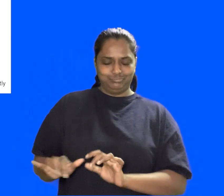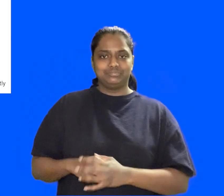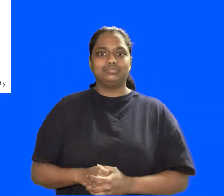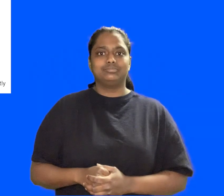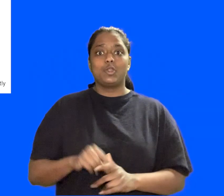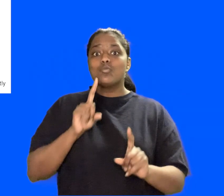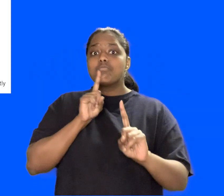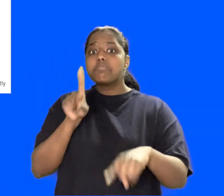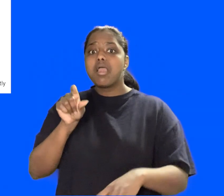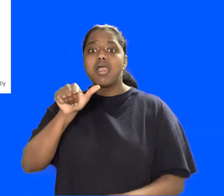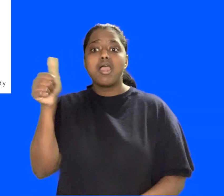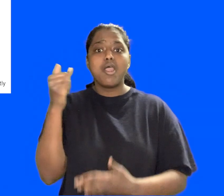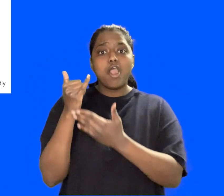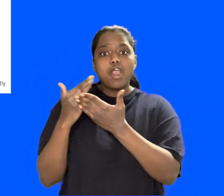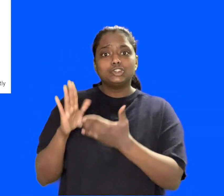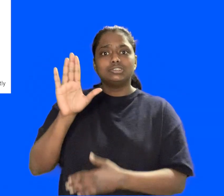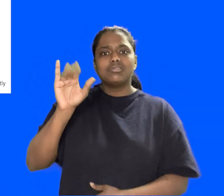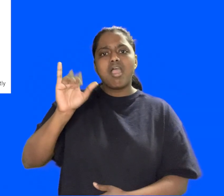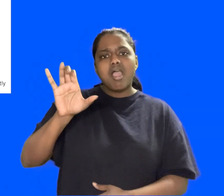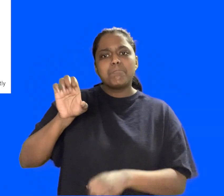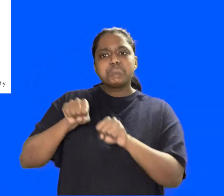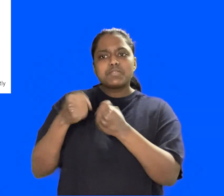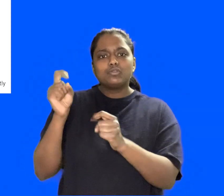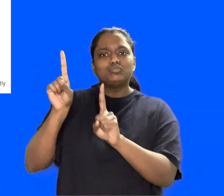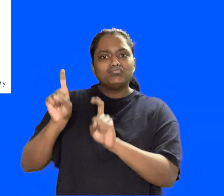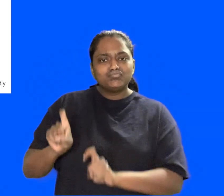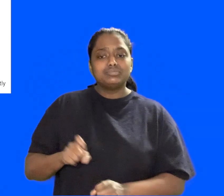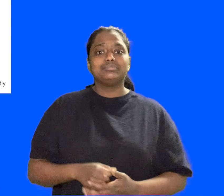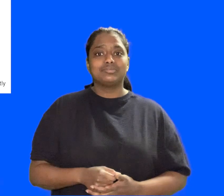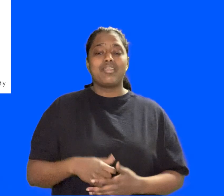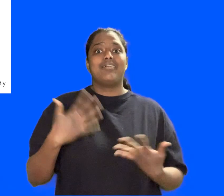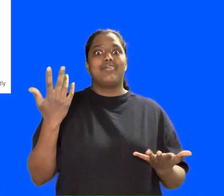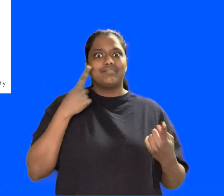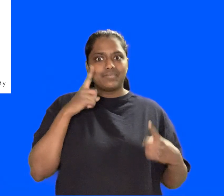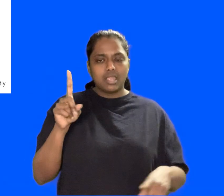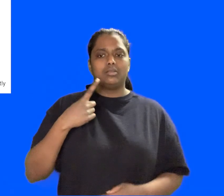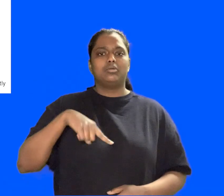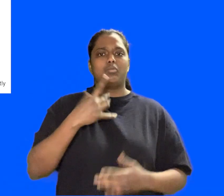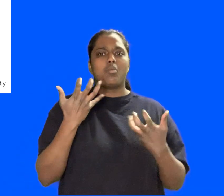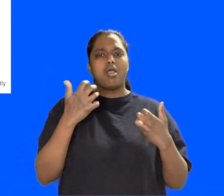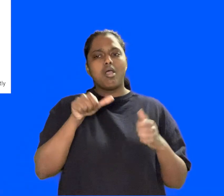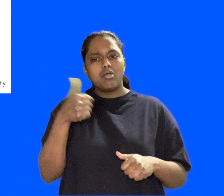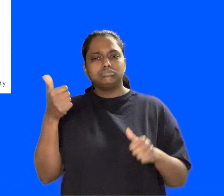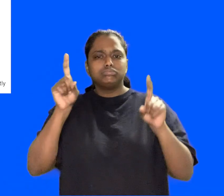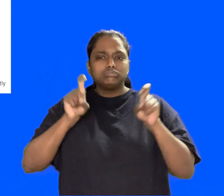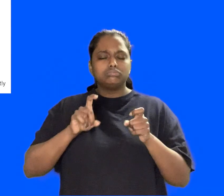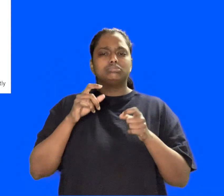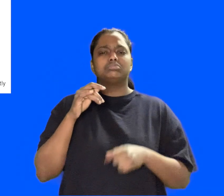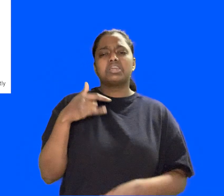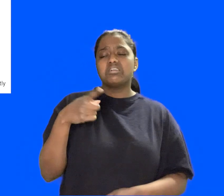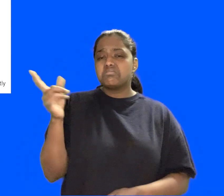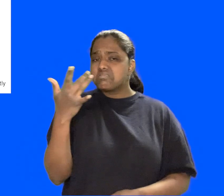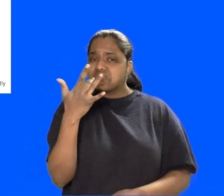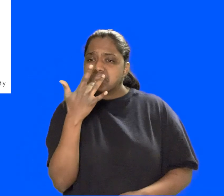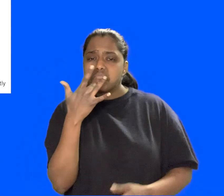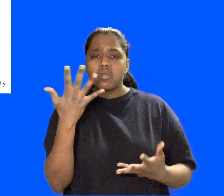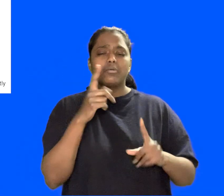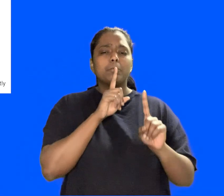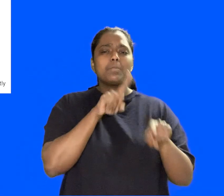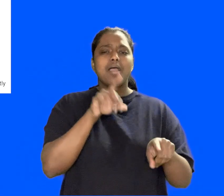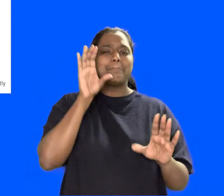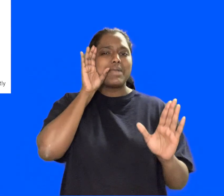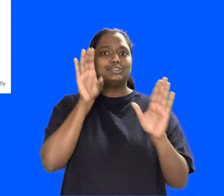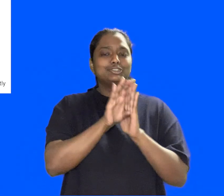key takeaways, we're excited that participants felt like the Network Connector profiles were very clear and simple. The